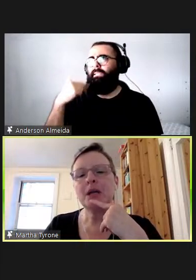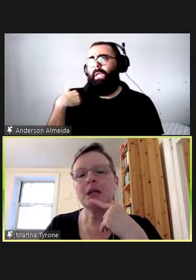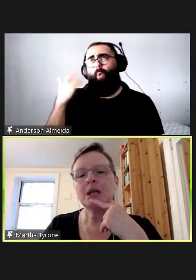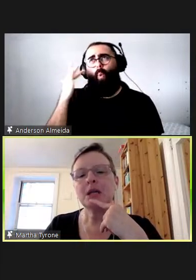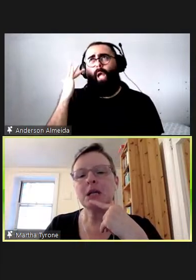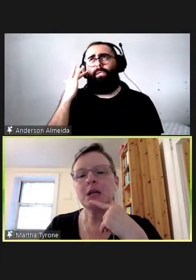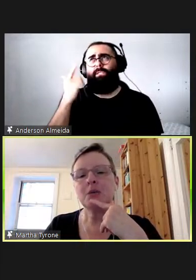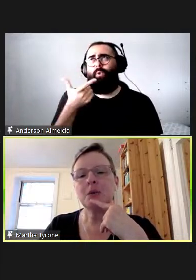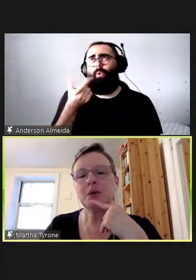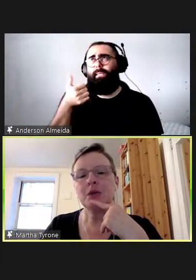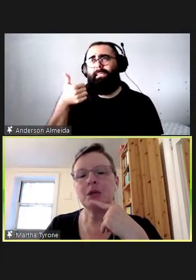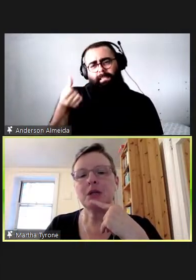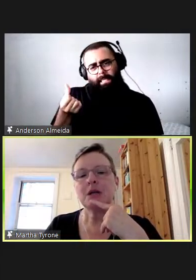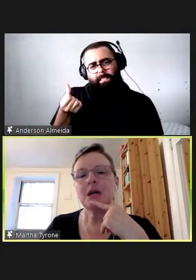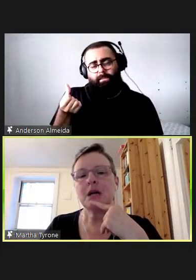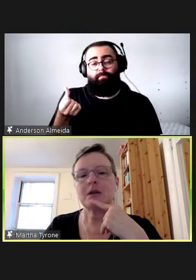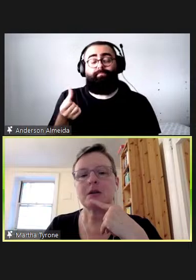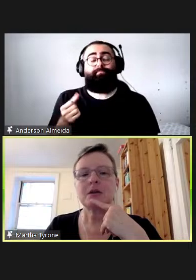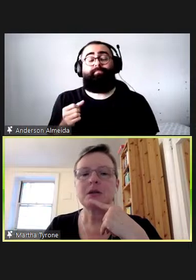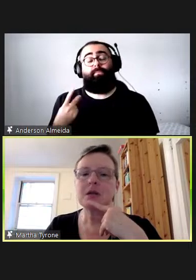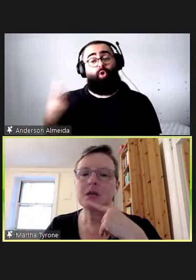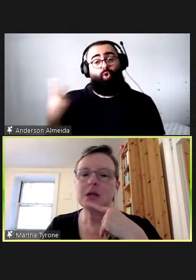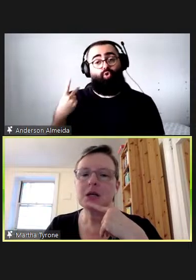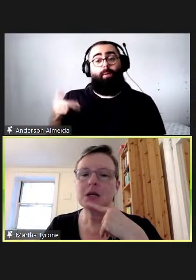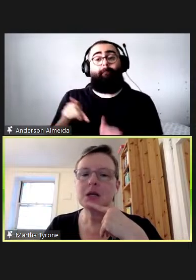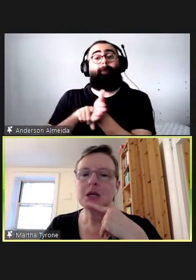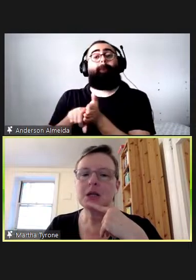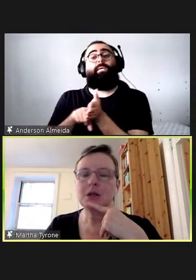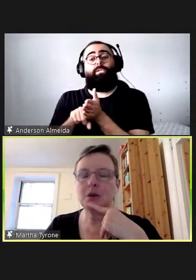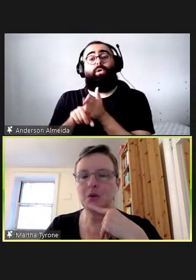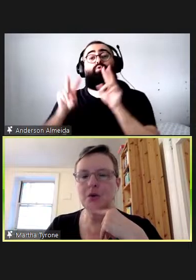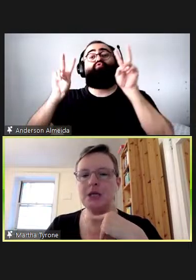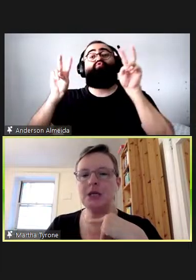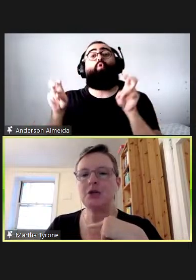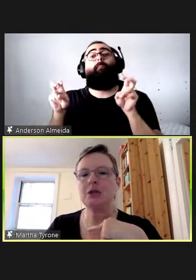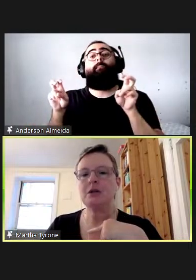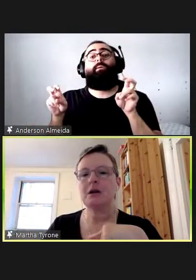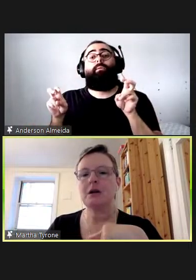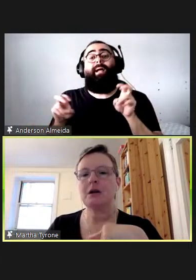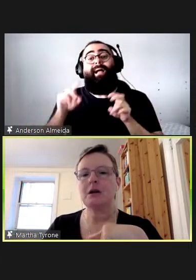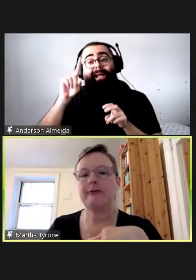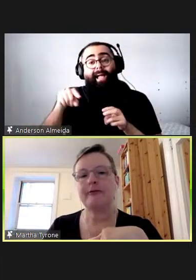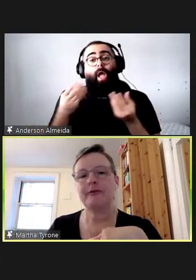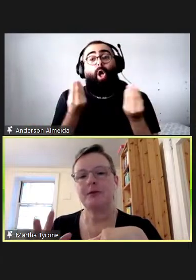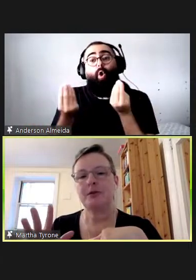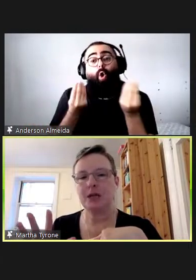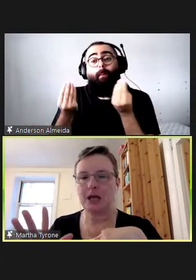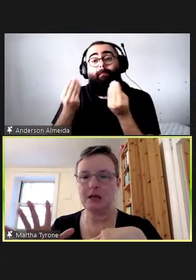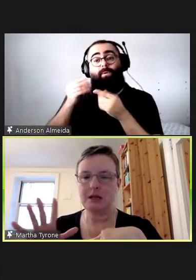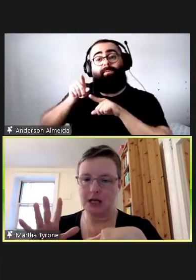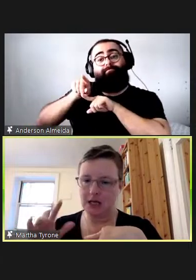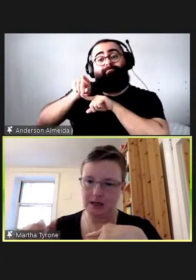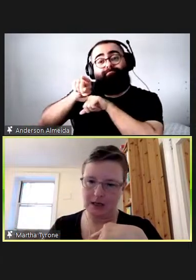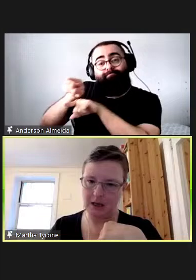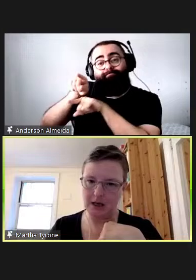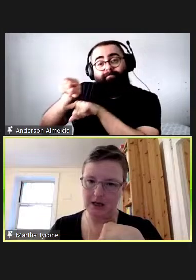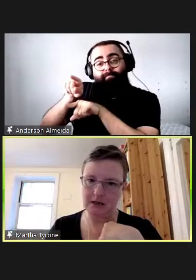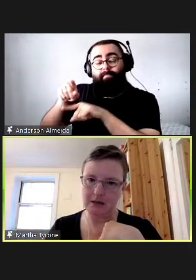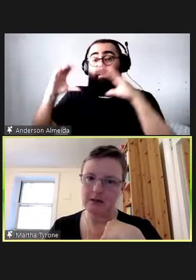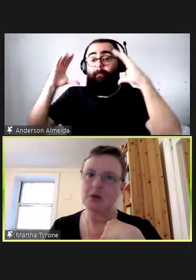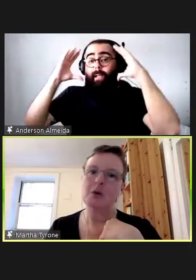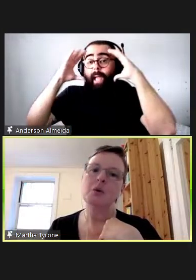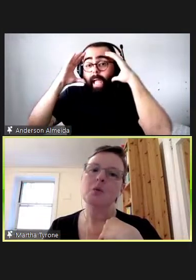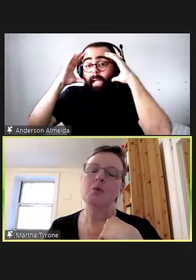where he and I were looking at the coordination of the head and the